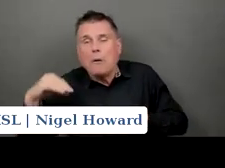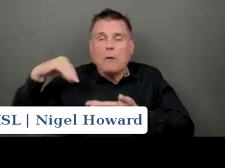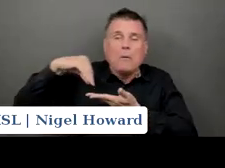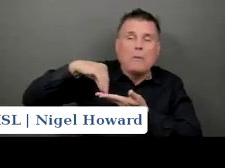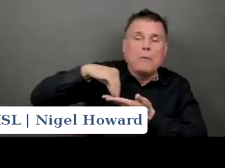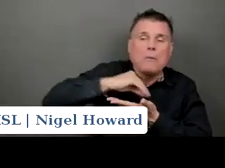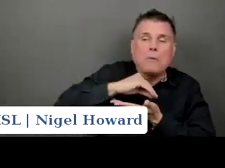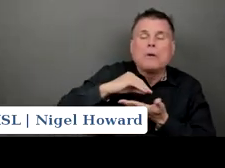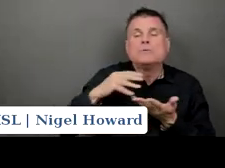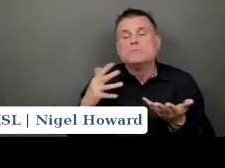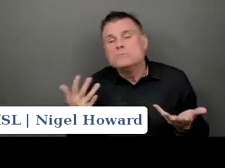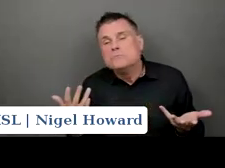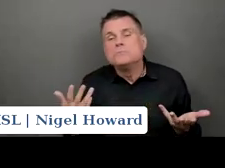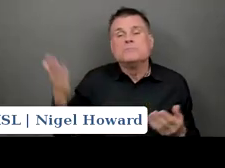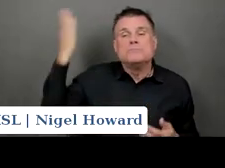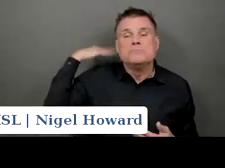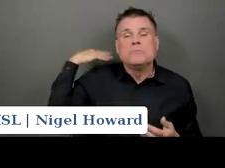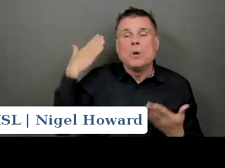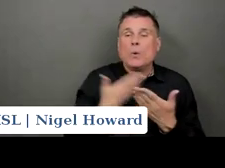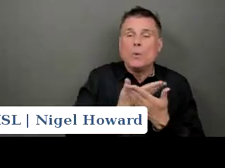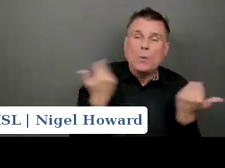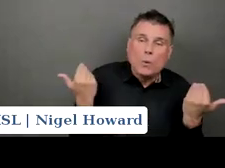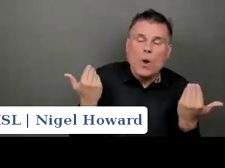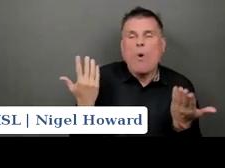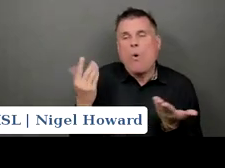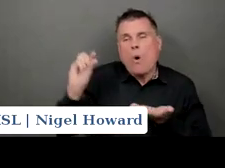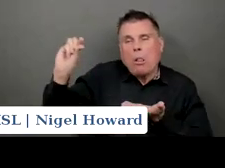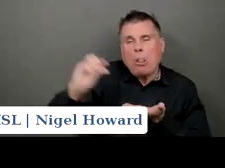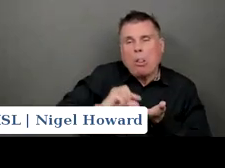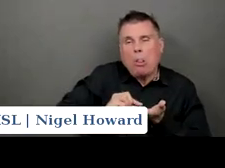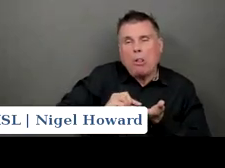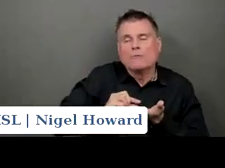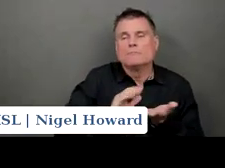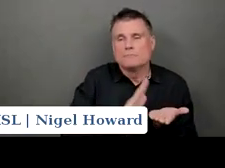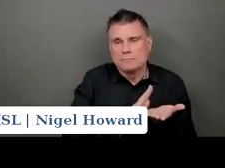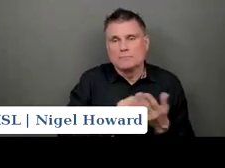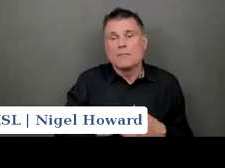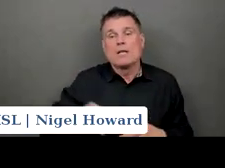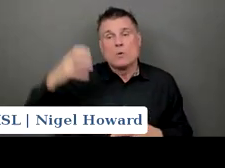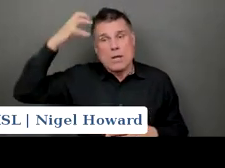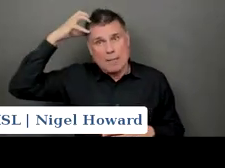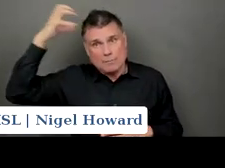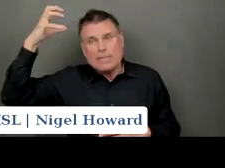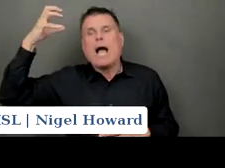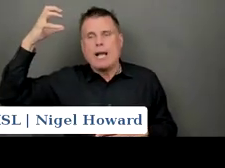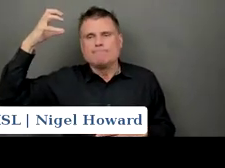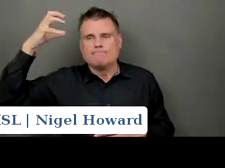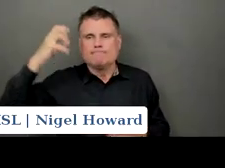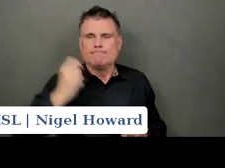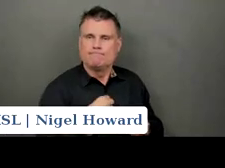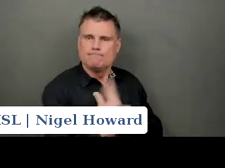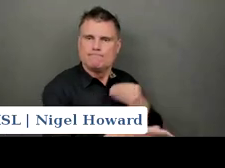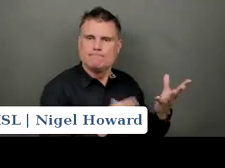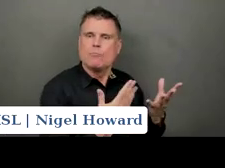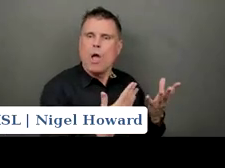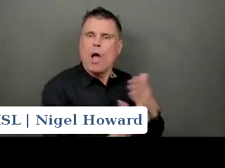that. There's also increased the pool of skilled workers. There's been a lot of investment in the government in creating learning programs,